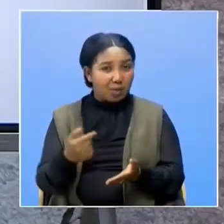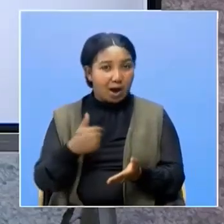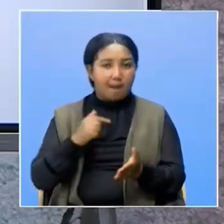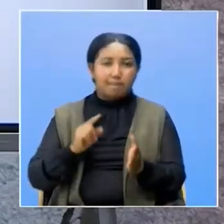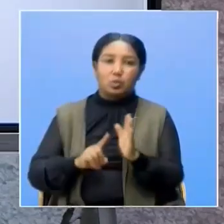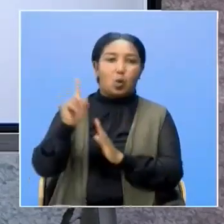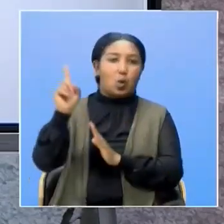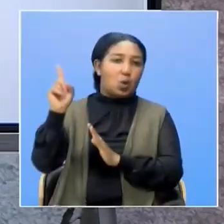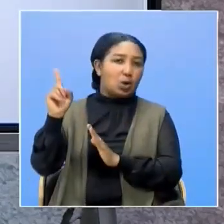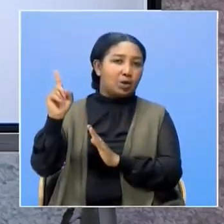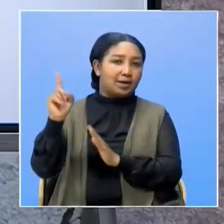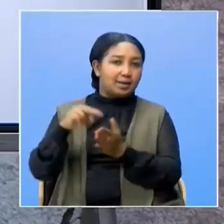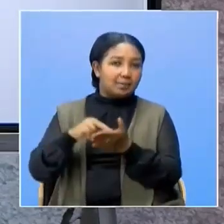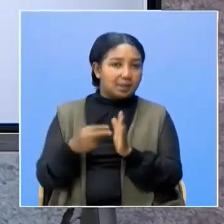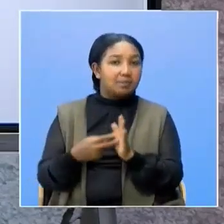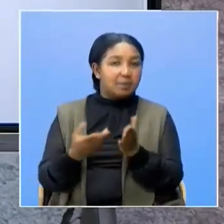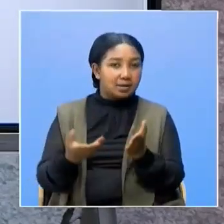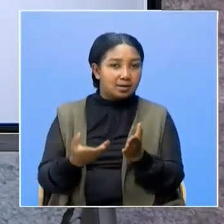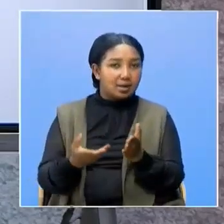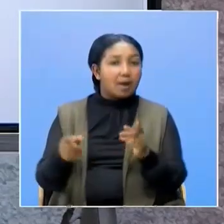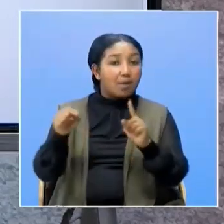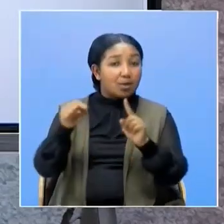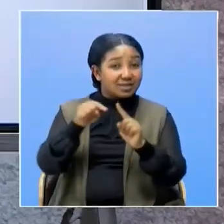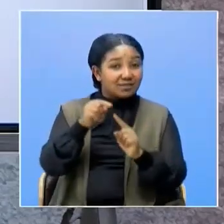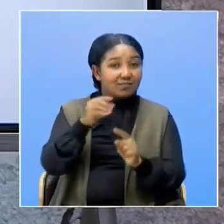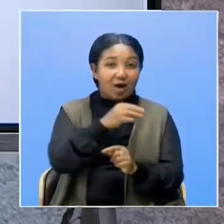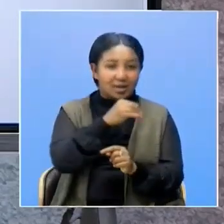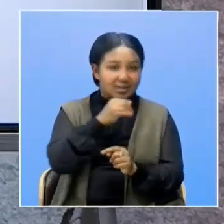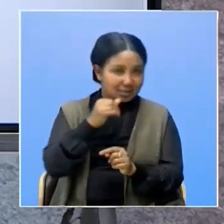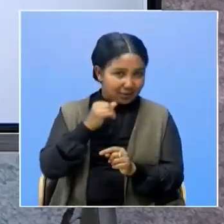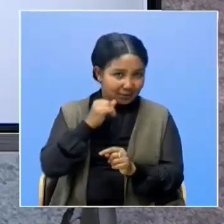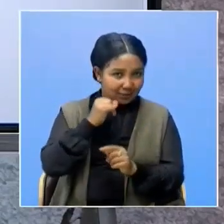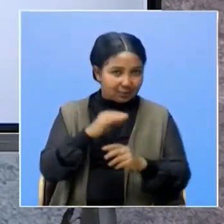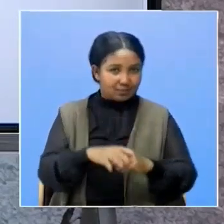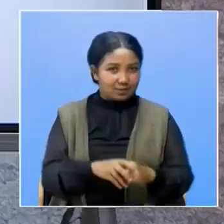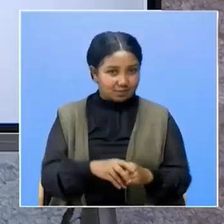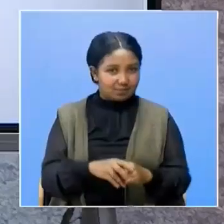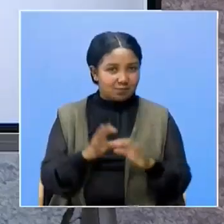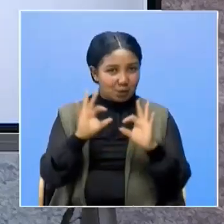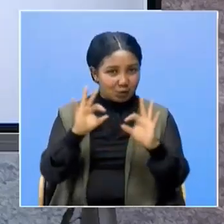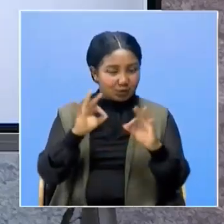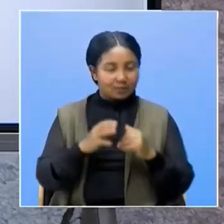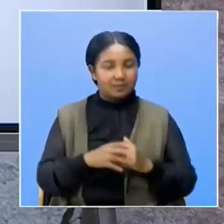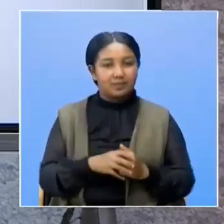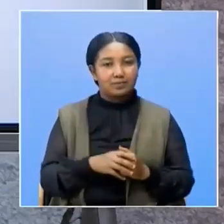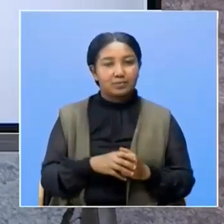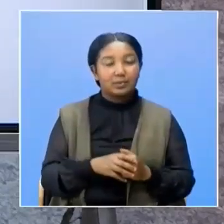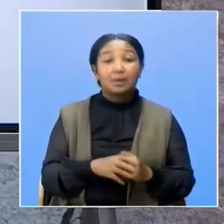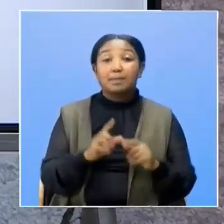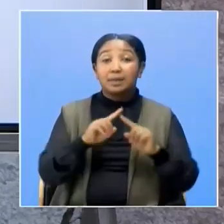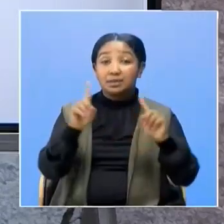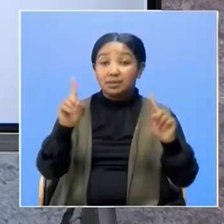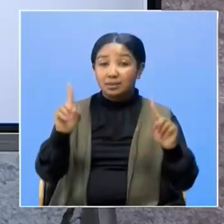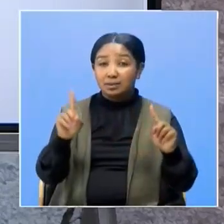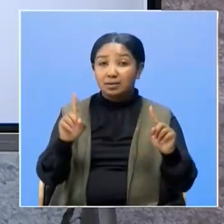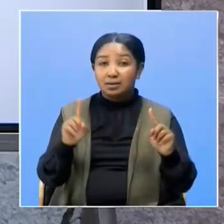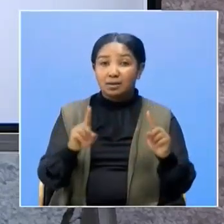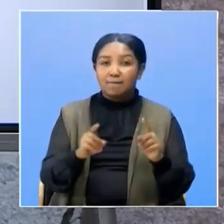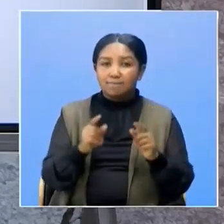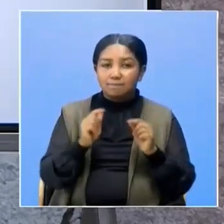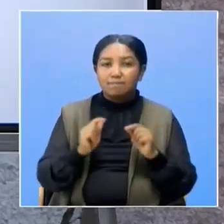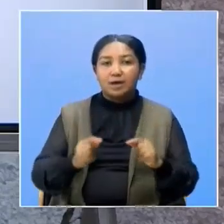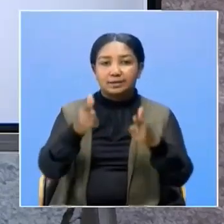tall. That means this is what? A positive adjectives. Very good, very good. But when it comes to